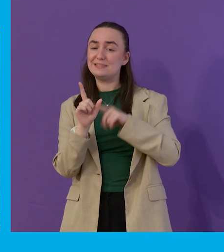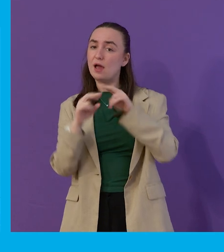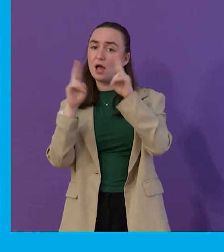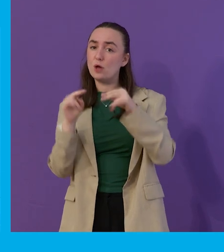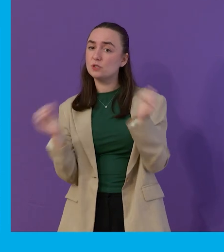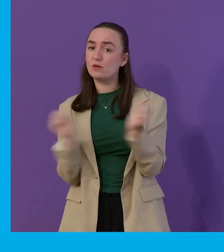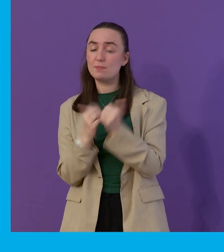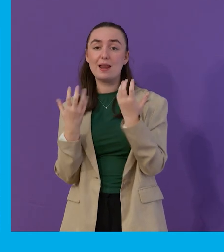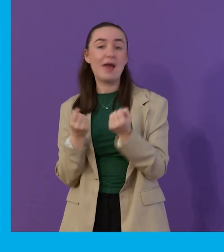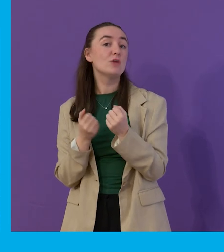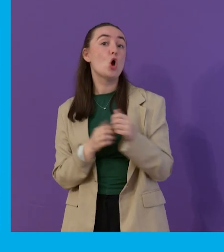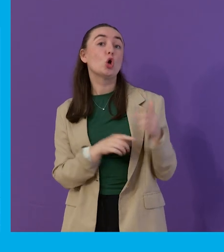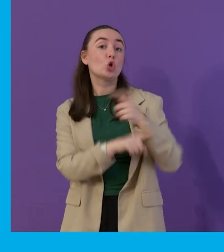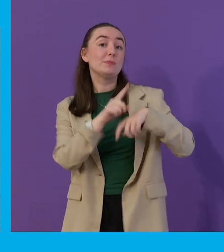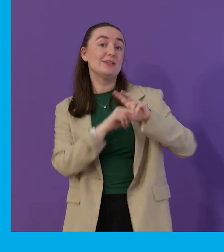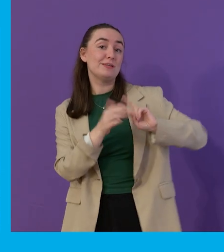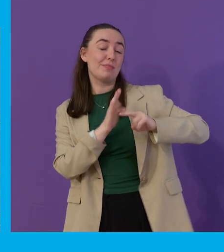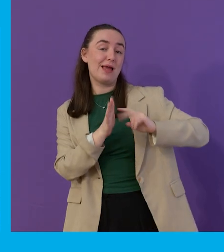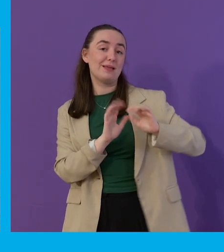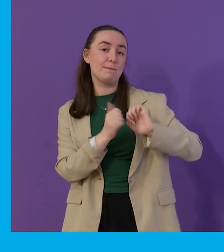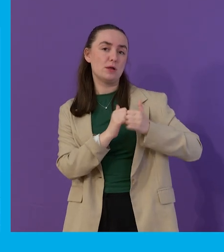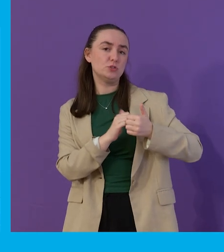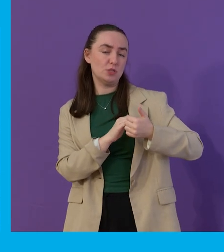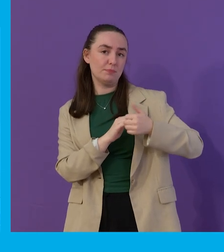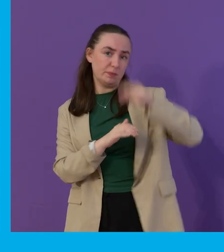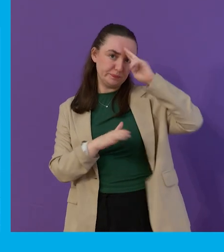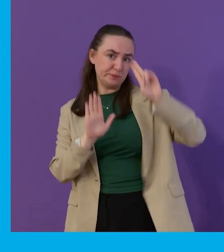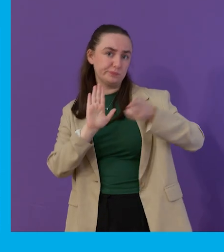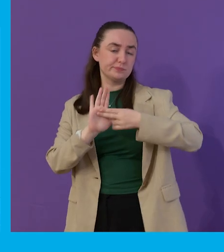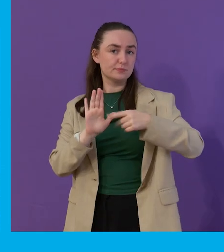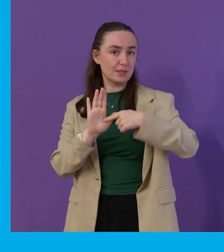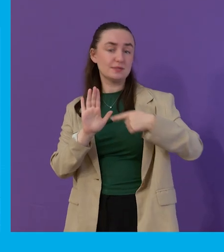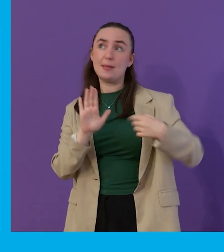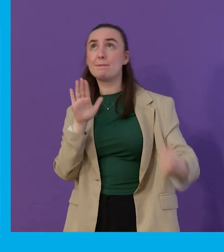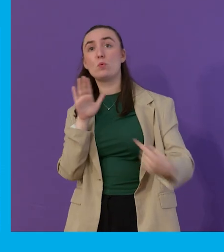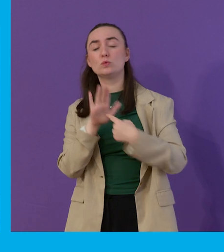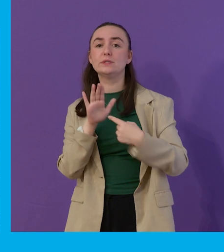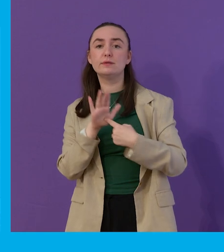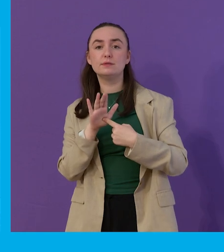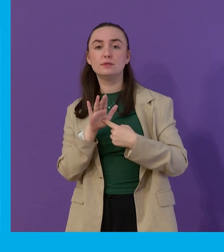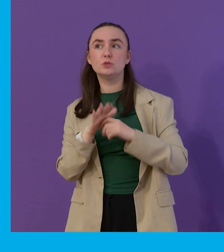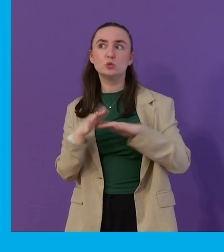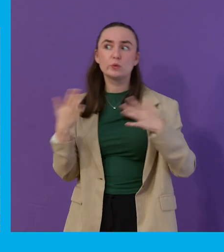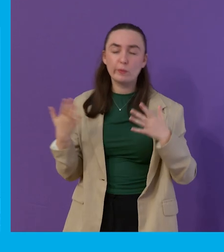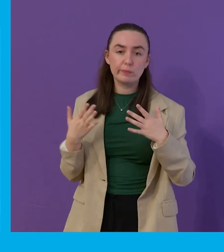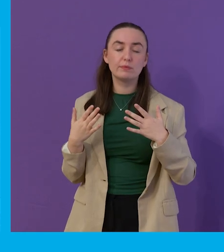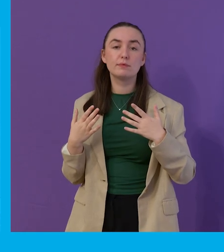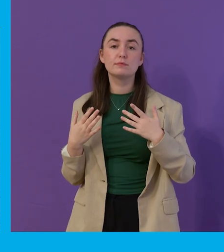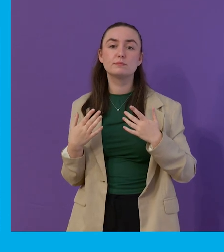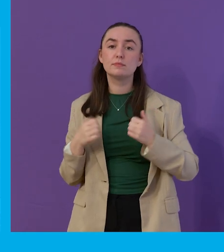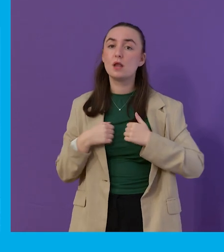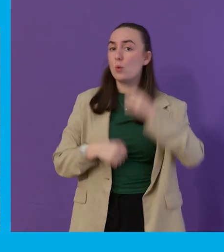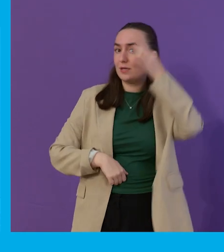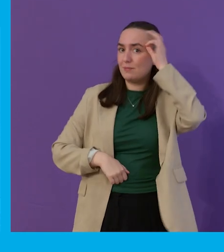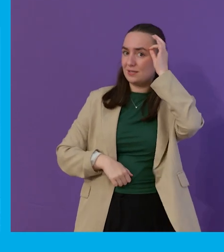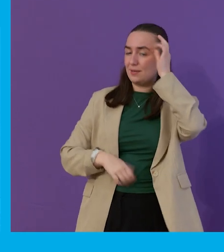are named as an important vehicle. I mean, they're seen to be, but again, in the committee, we did a piece of work around